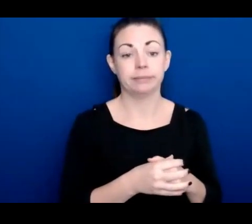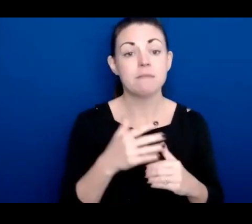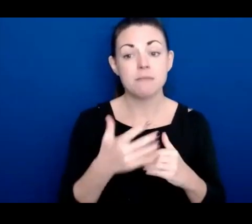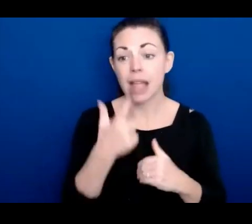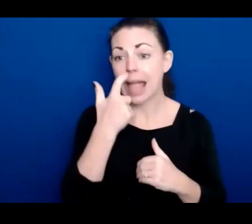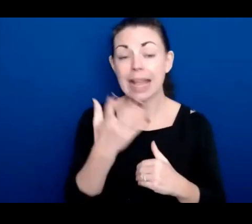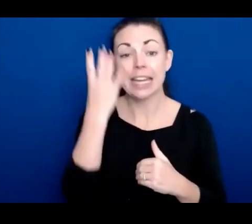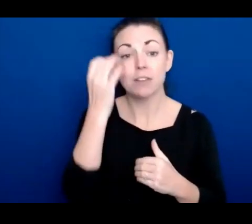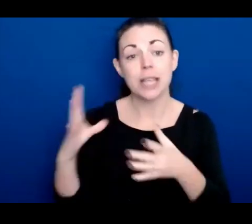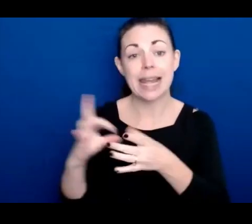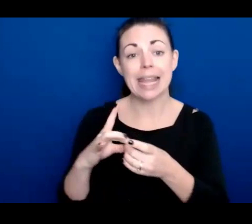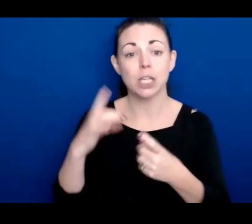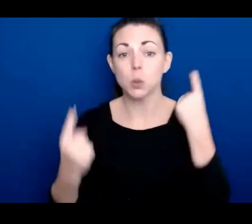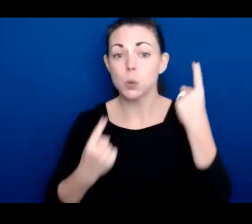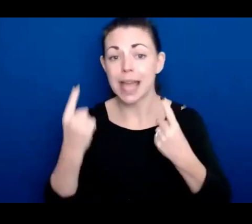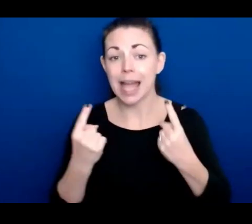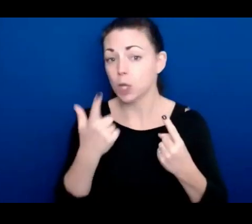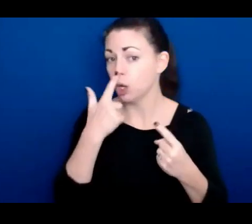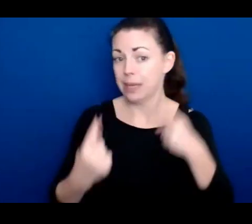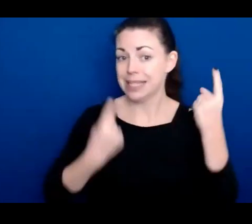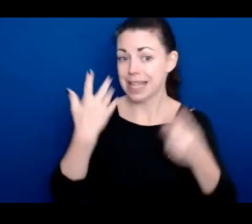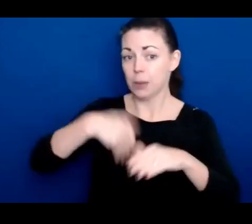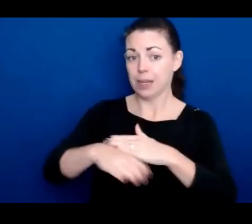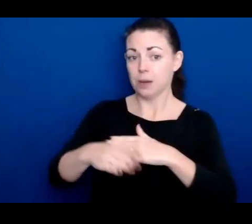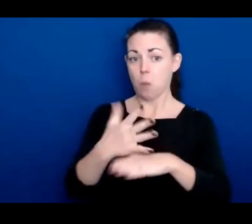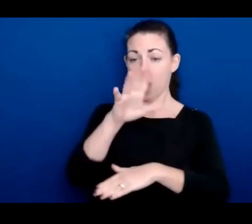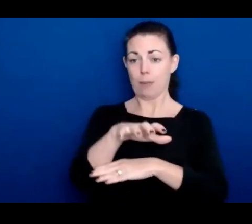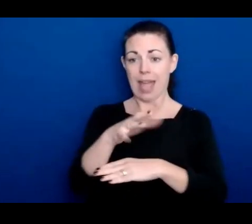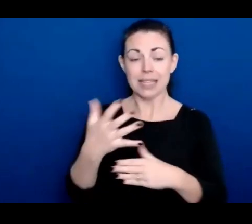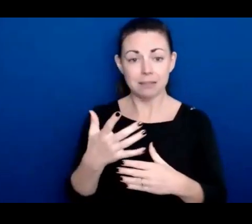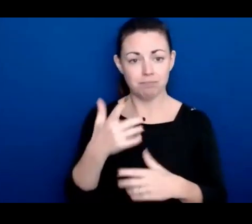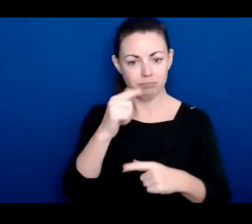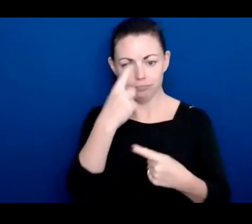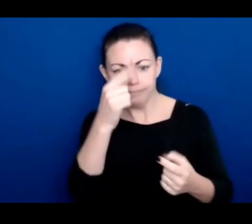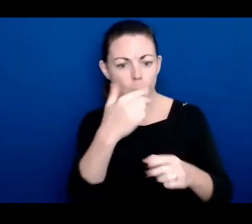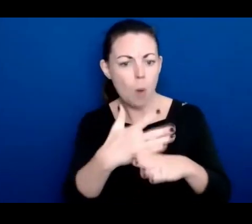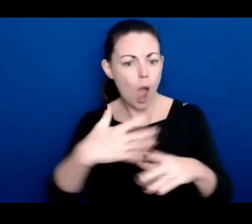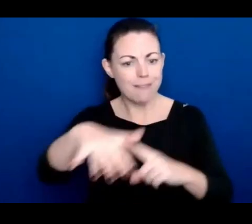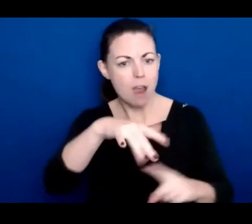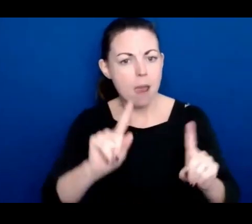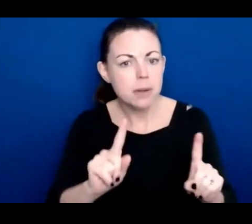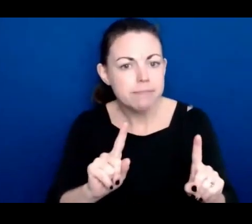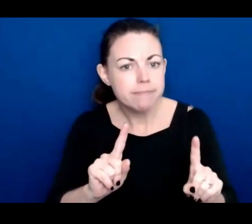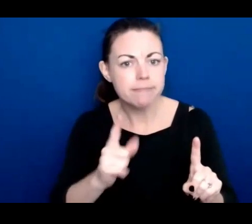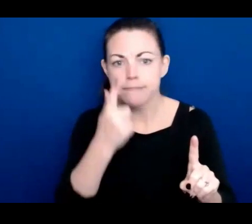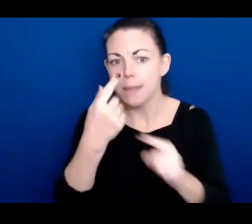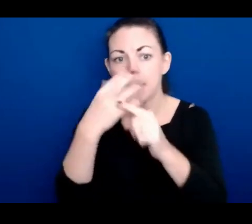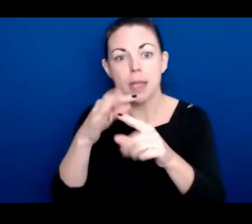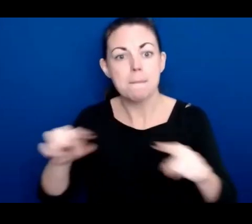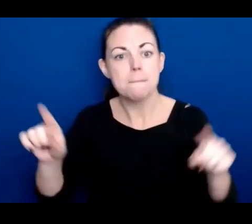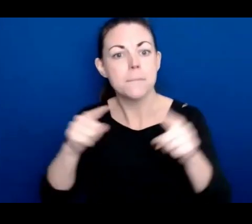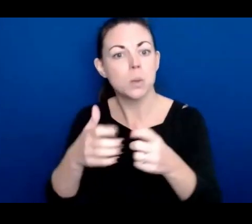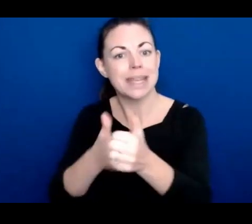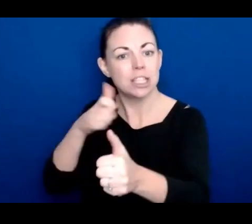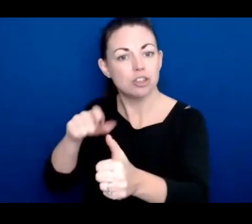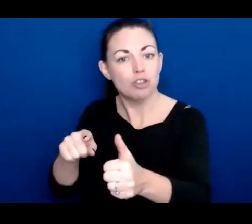sound, and that can be in the workplace. Many people can work in different environments. And that can be the music industry, it can